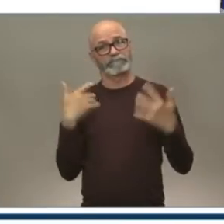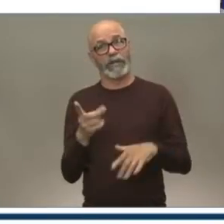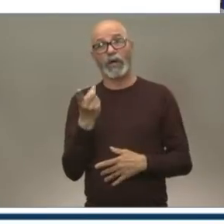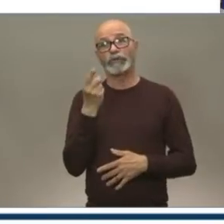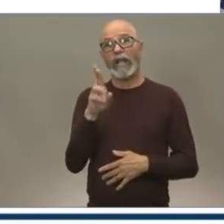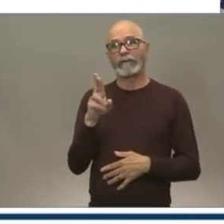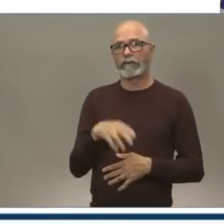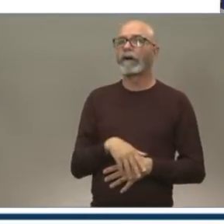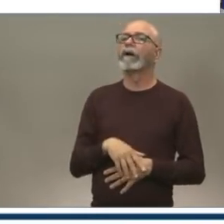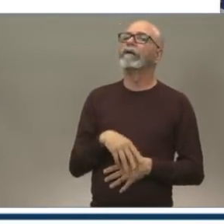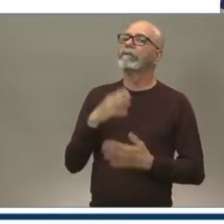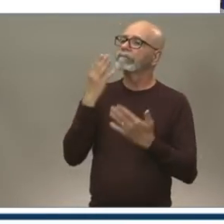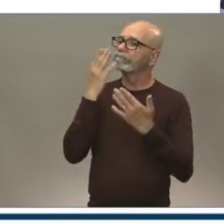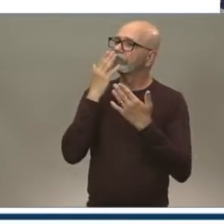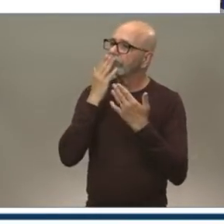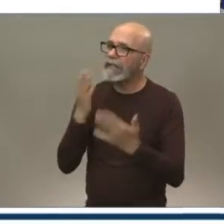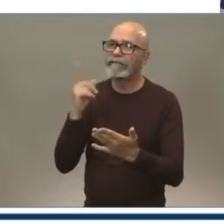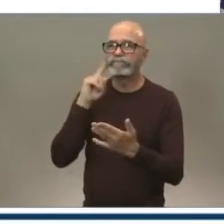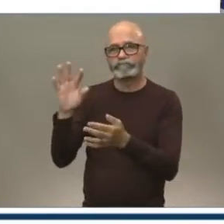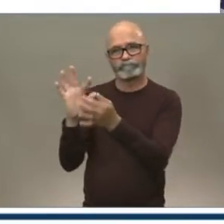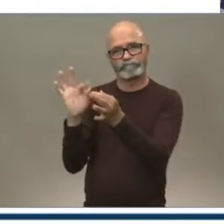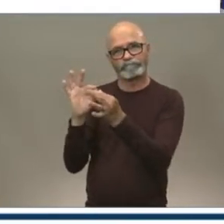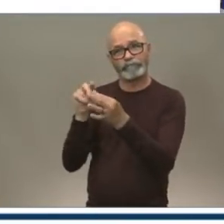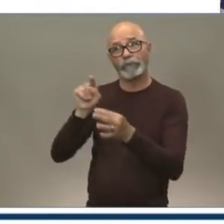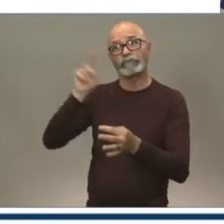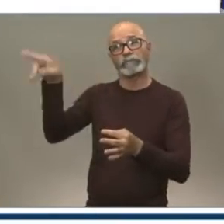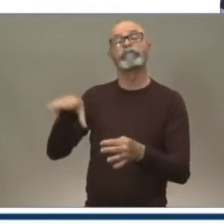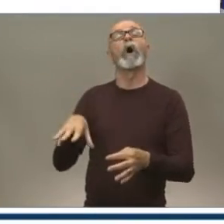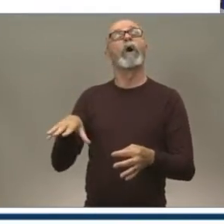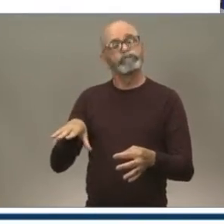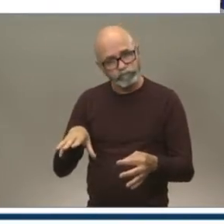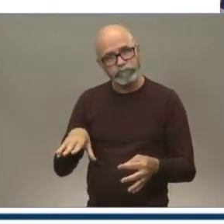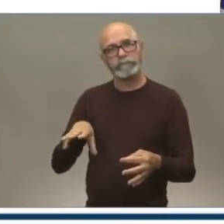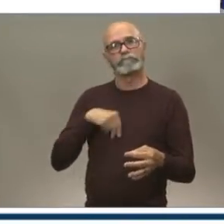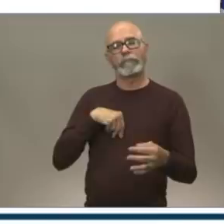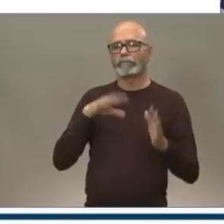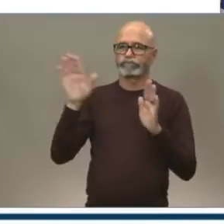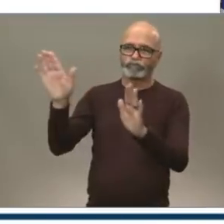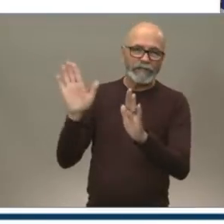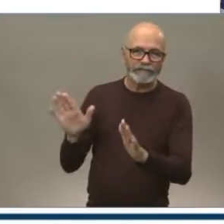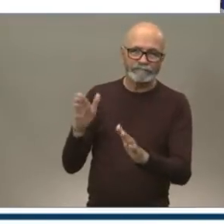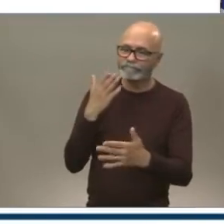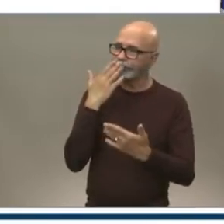vaccinated. Next, we'll go to Steve Mckinley from the Toronto Star. Go ahead, Steve.